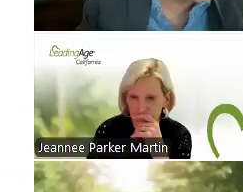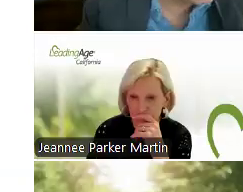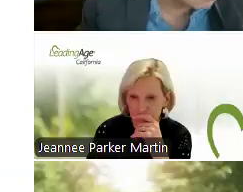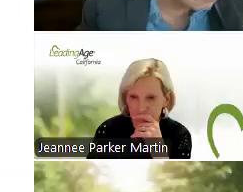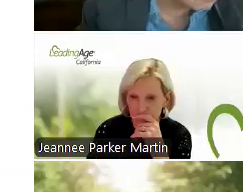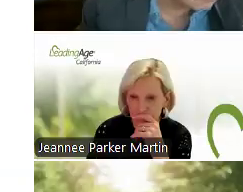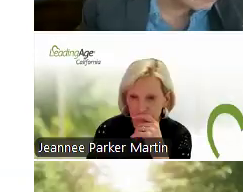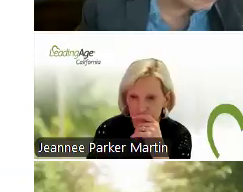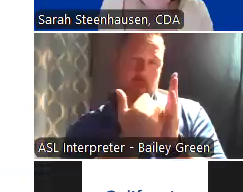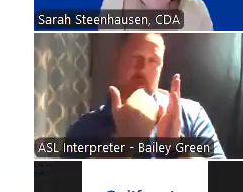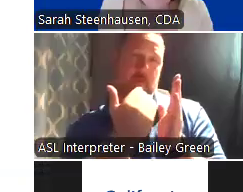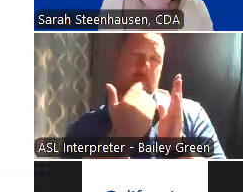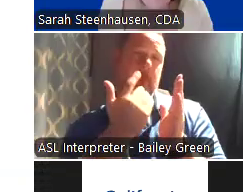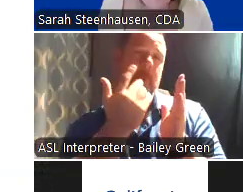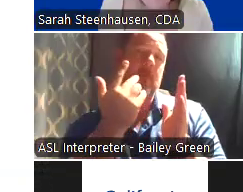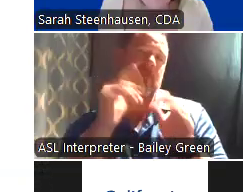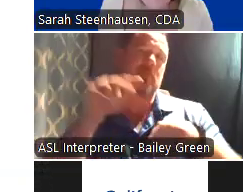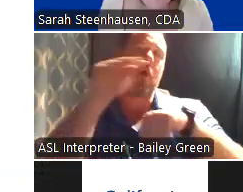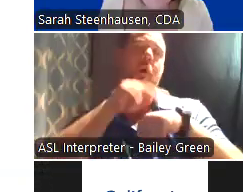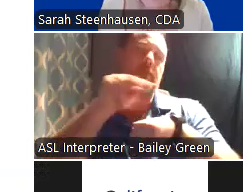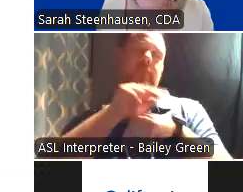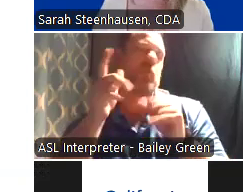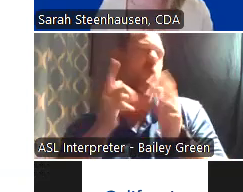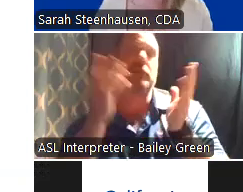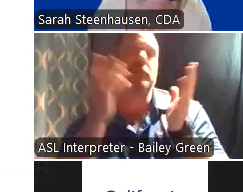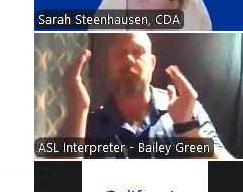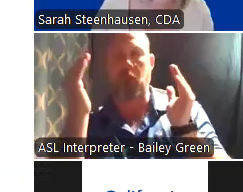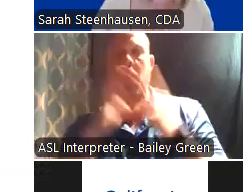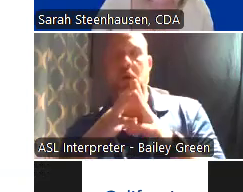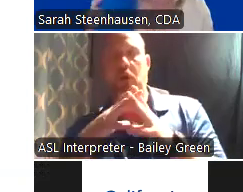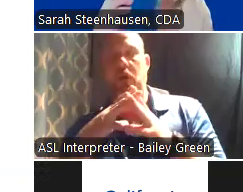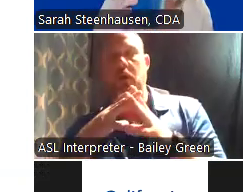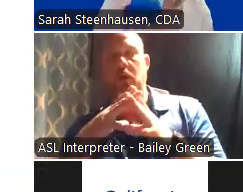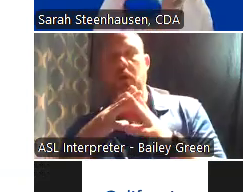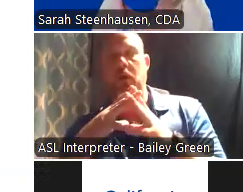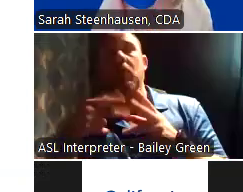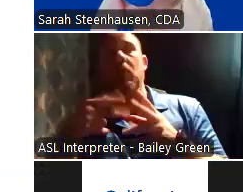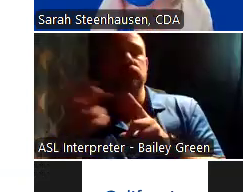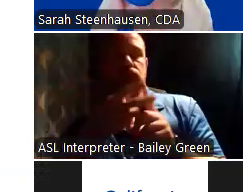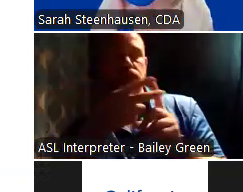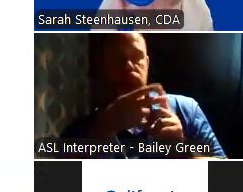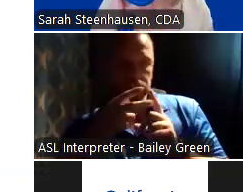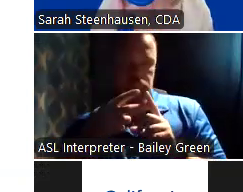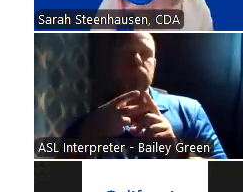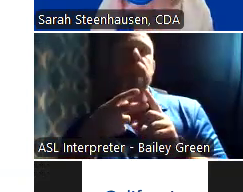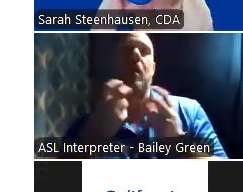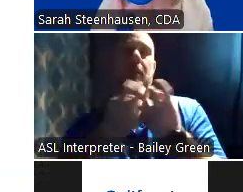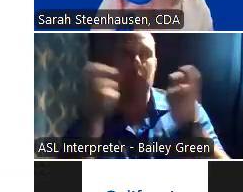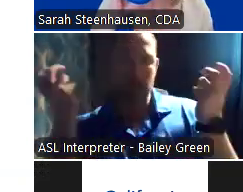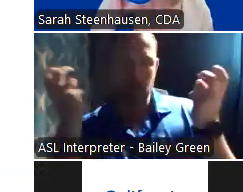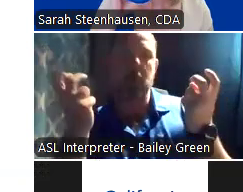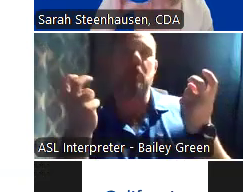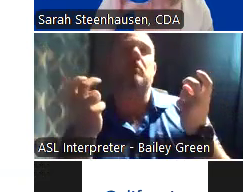an overview of what to expect on the day of. We're looking to pull together a panel that can speak to some of that